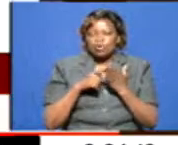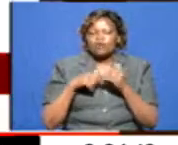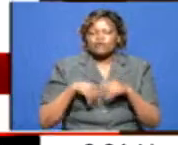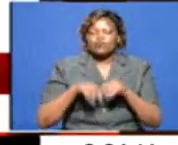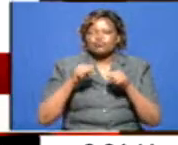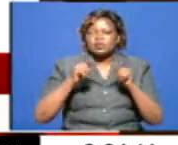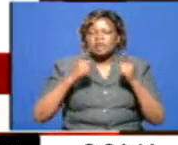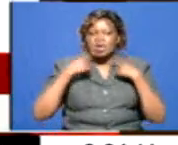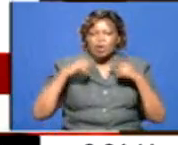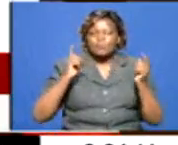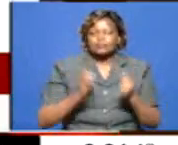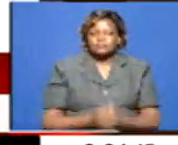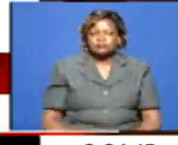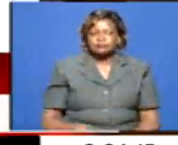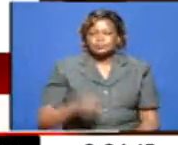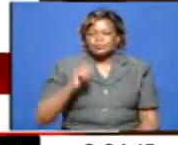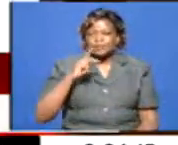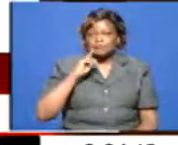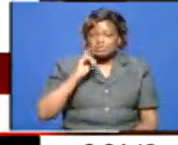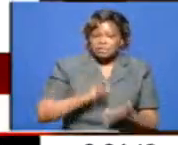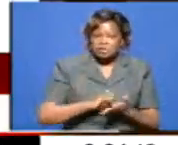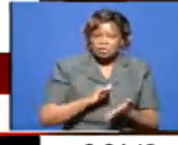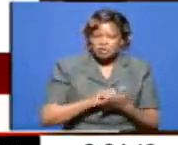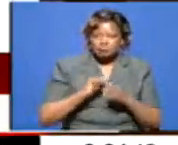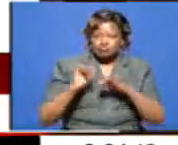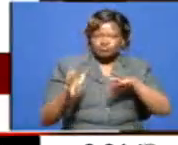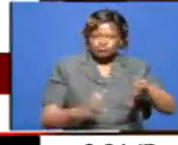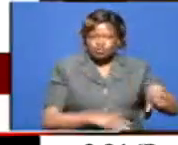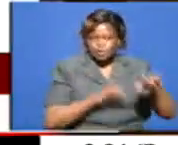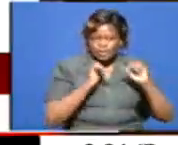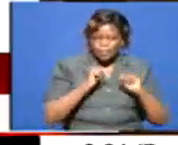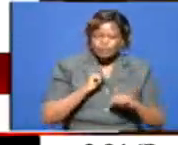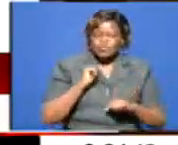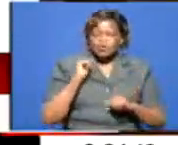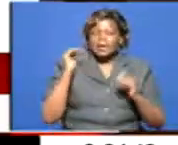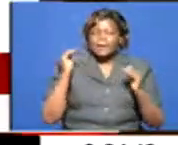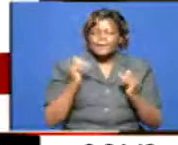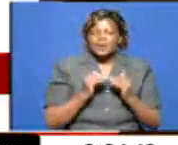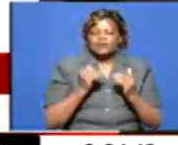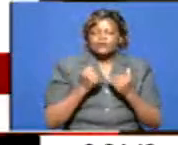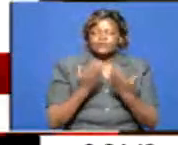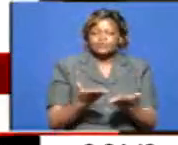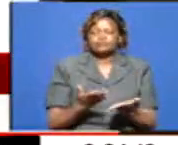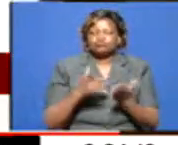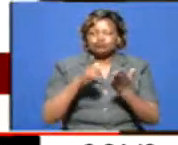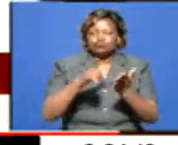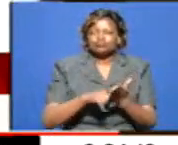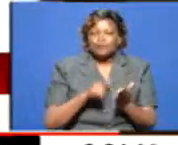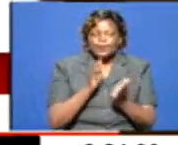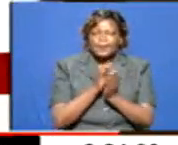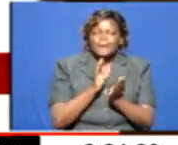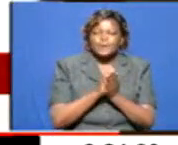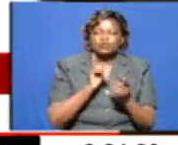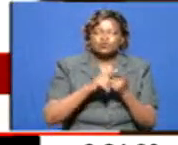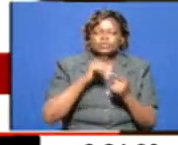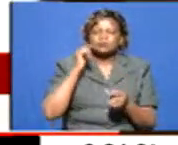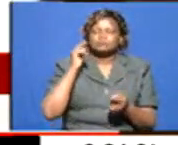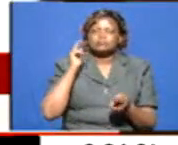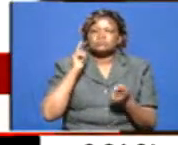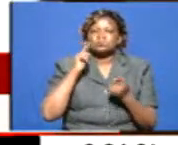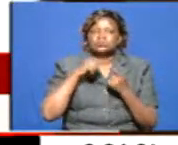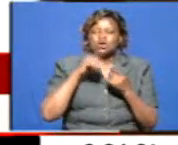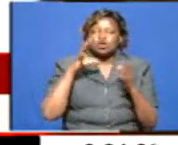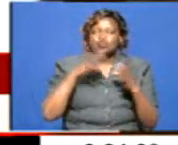announcement. The CBK says the suspension could adversely impact the provision of credit by banks to the target group, as they